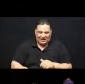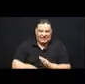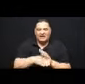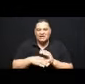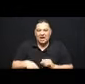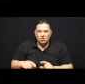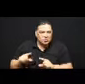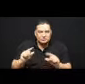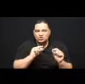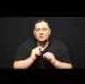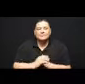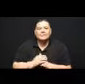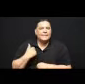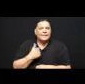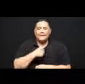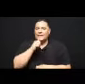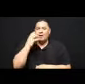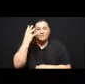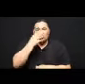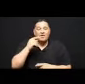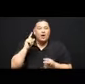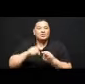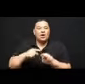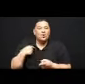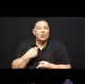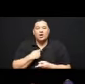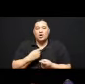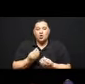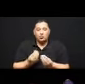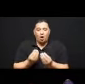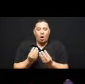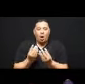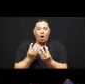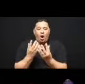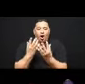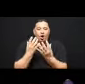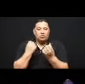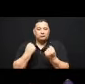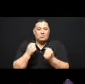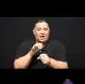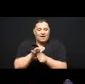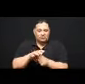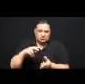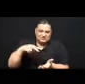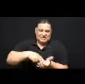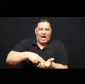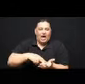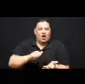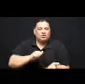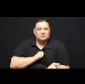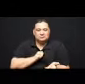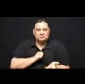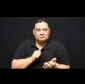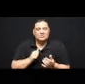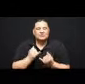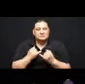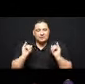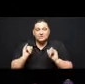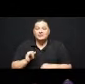until we have grown well enough to stand on our own. Then, and only then, will they cherish